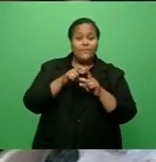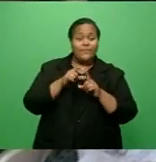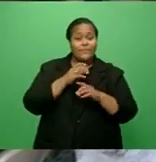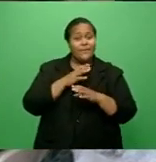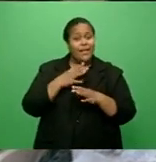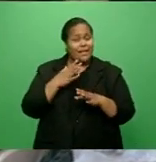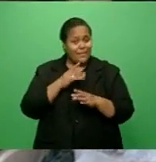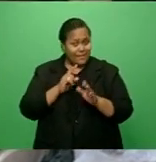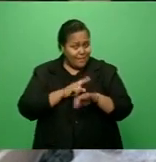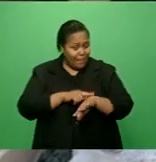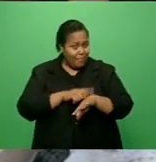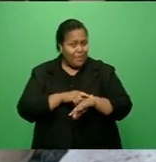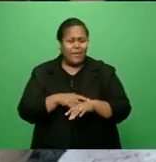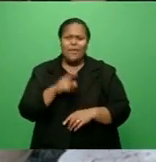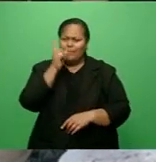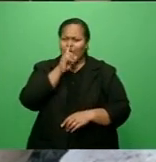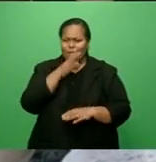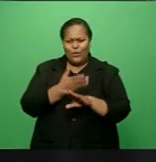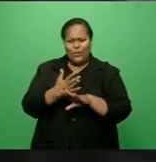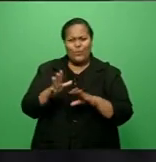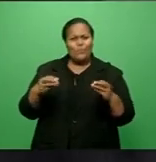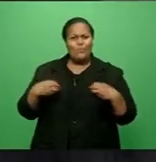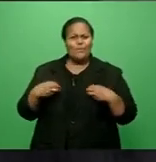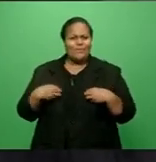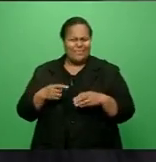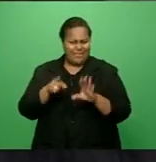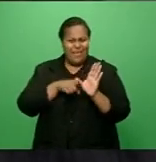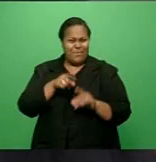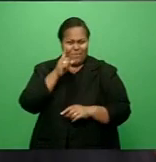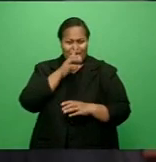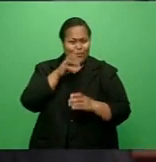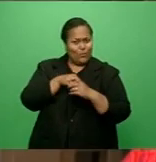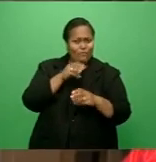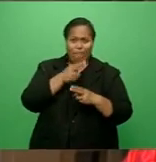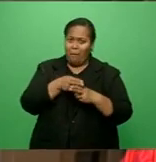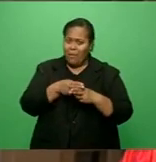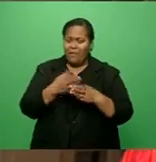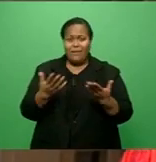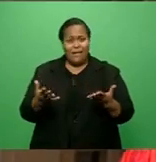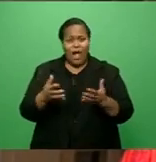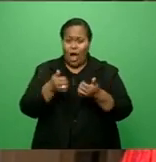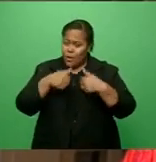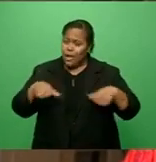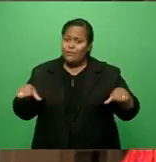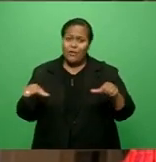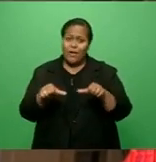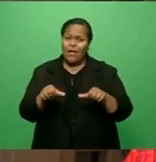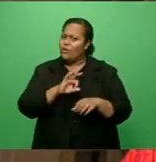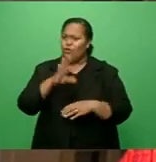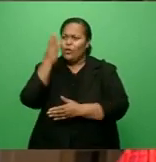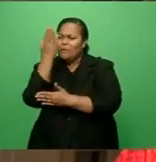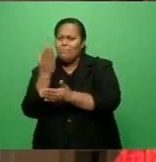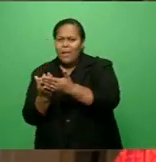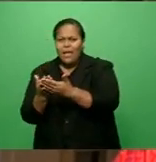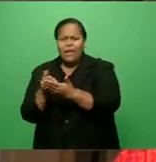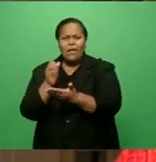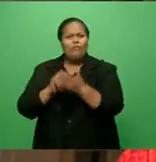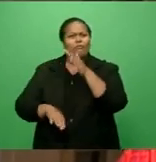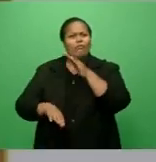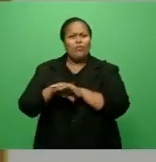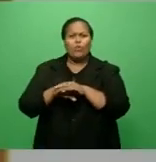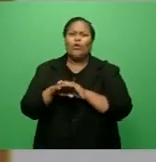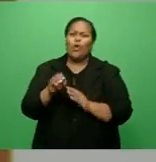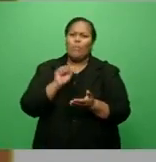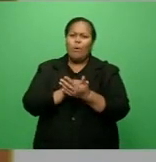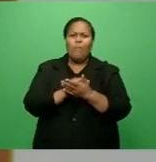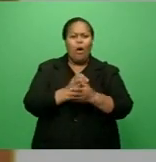entrepreneurship activities, including farming, including agriculture, which is very encouraging, rather than just a reliance on formal sector